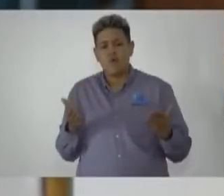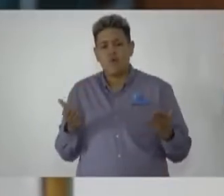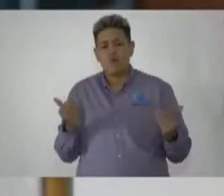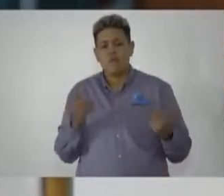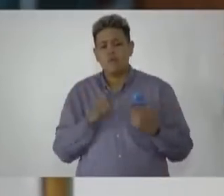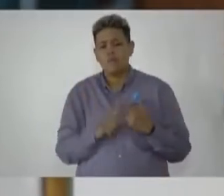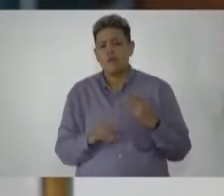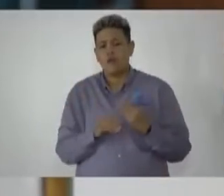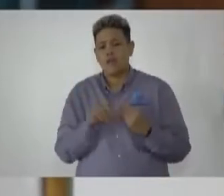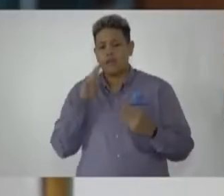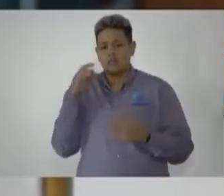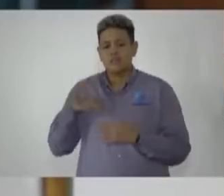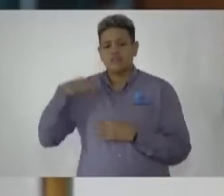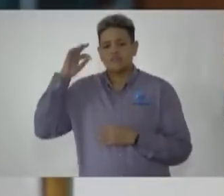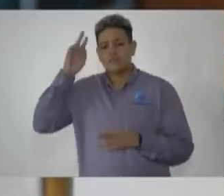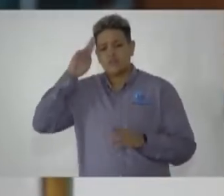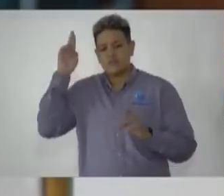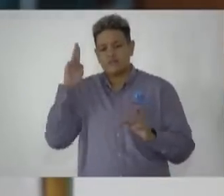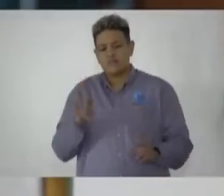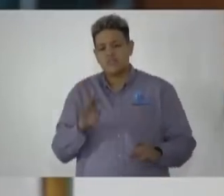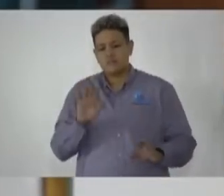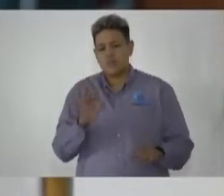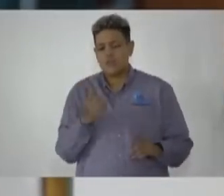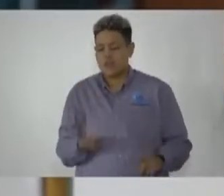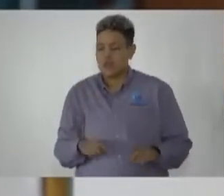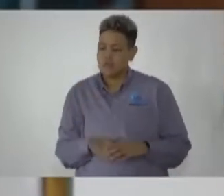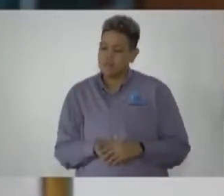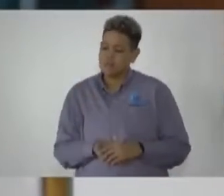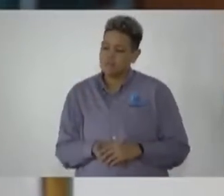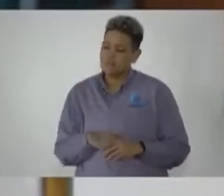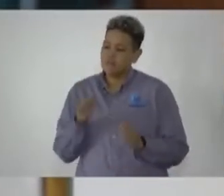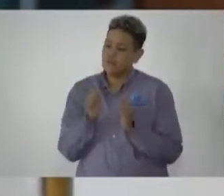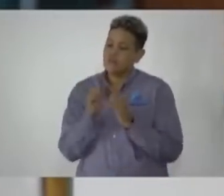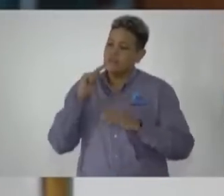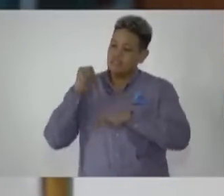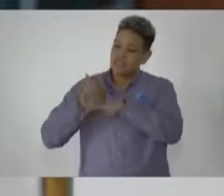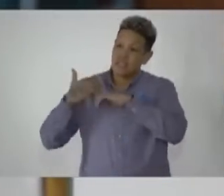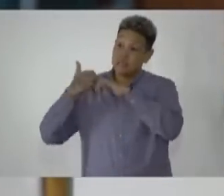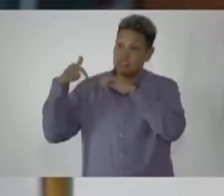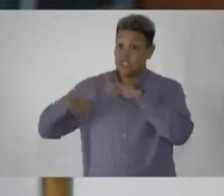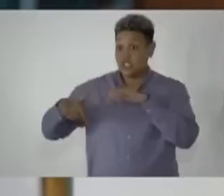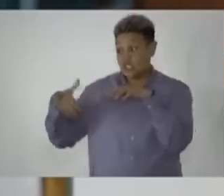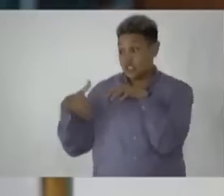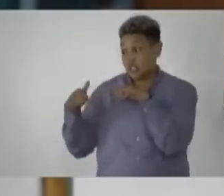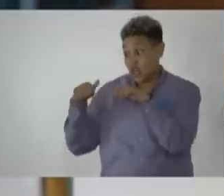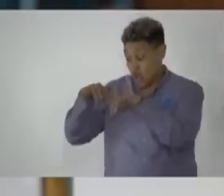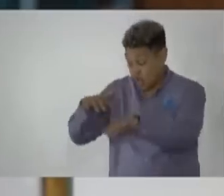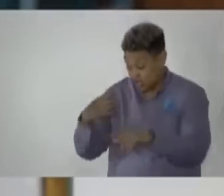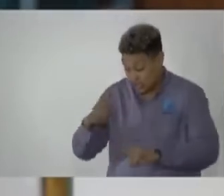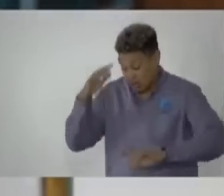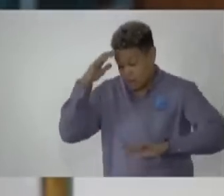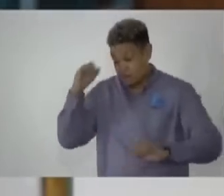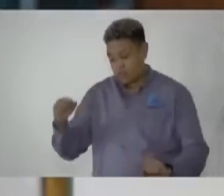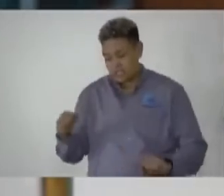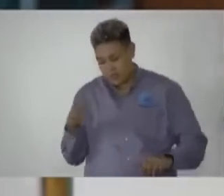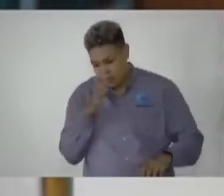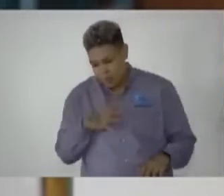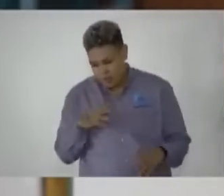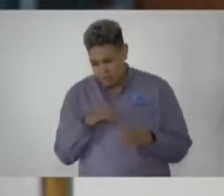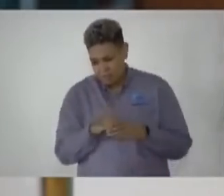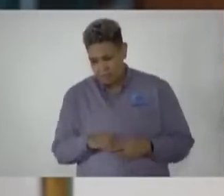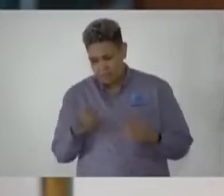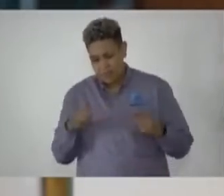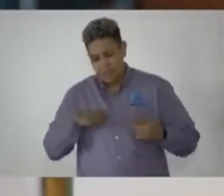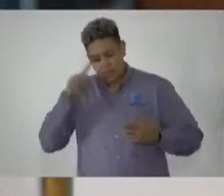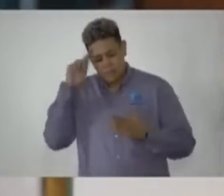a spirit of respect. With the establishment of this caucus, Mr. President, I